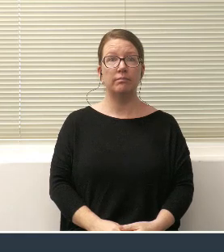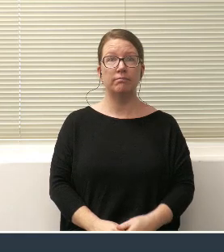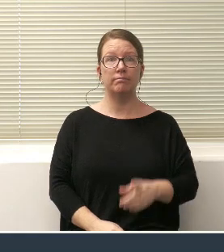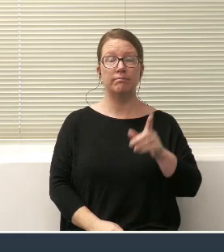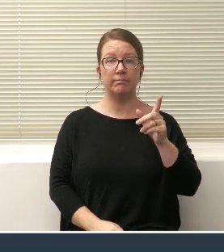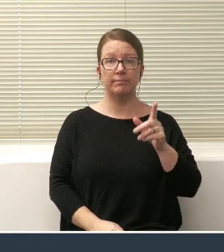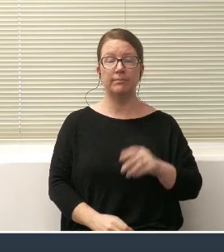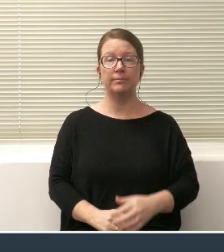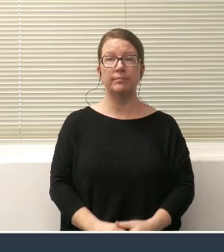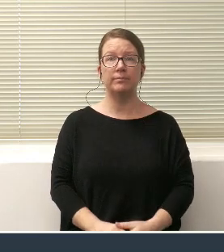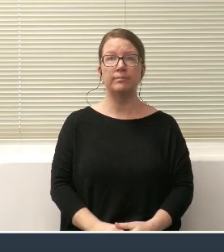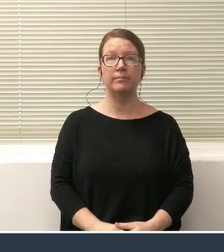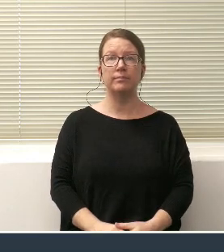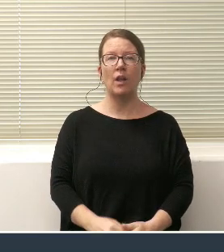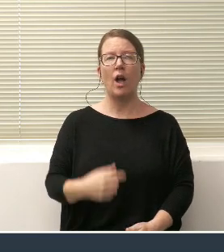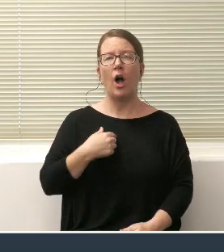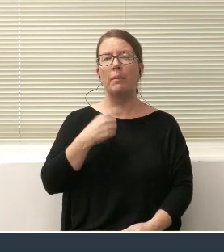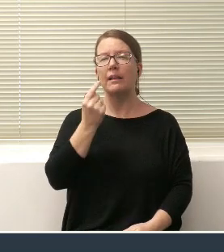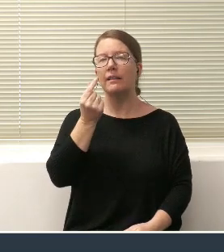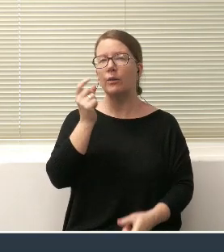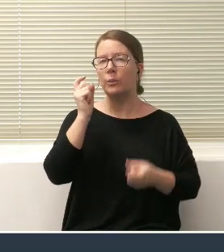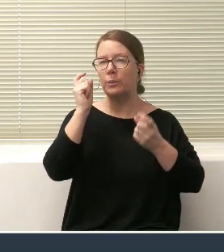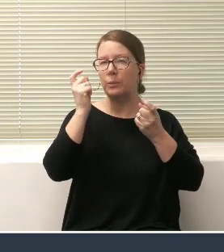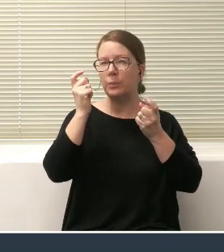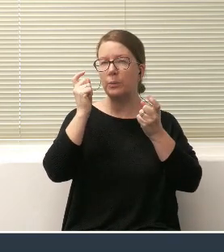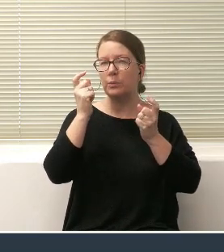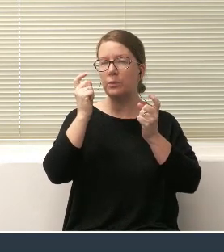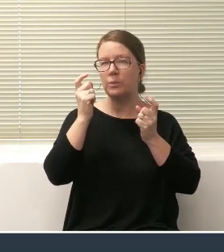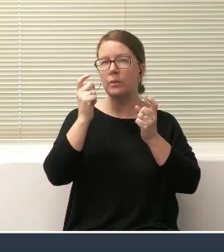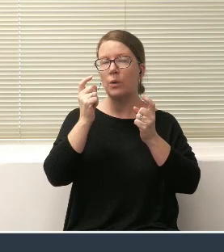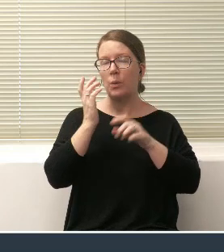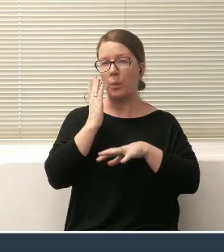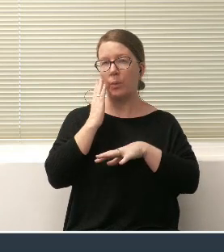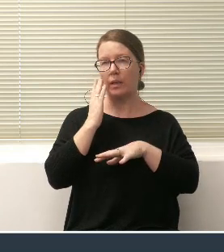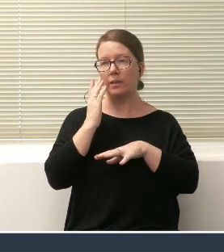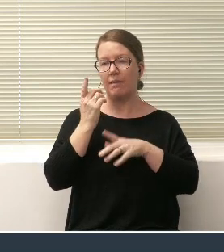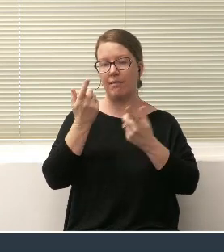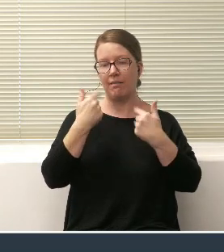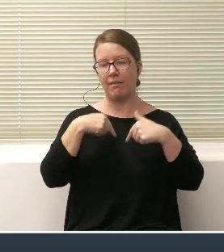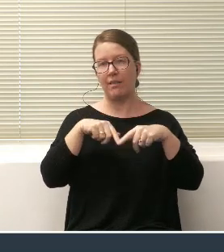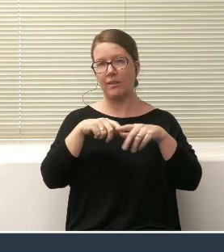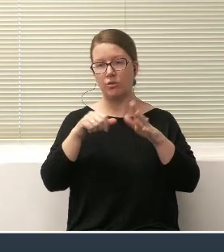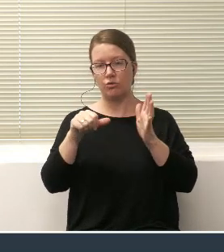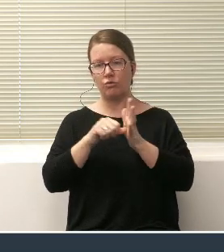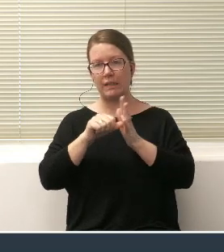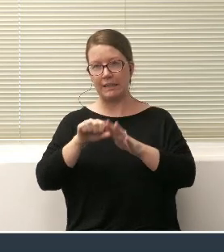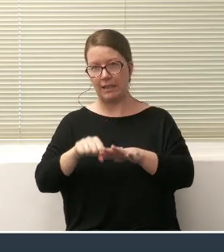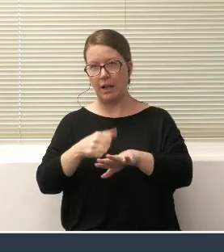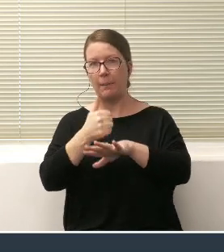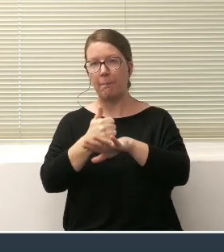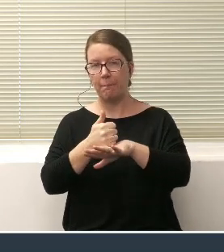Councillor Crystal. I'm a little concerned that when we did this rate,